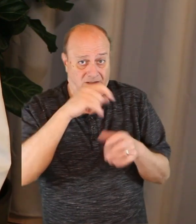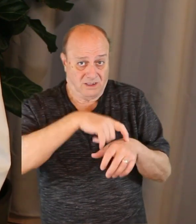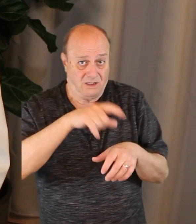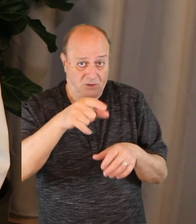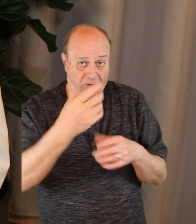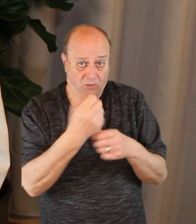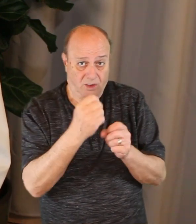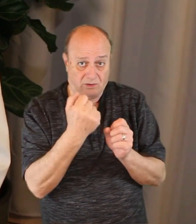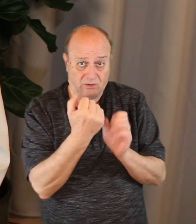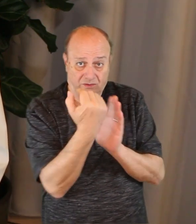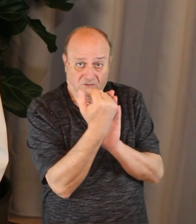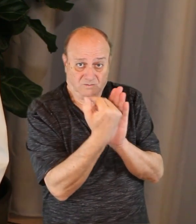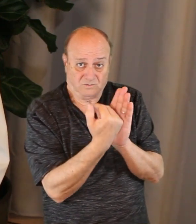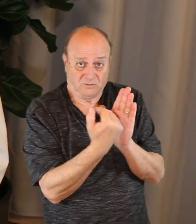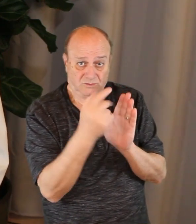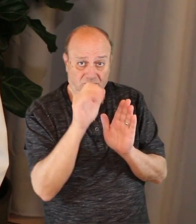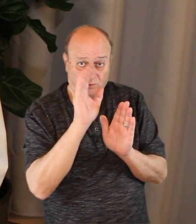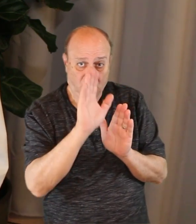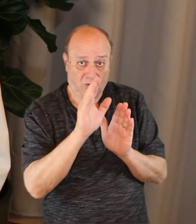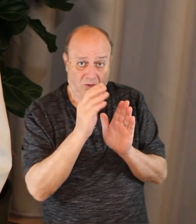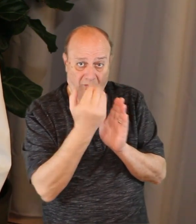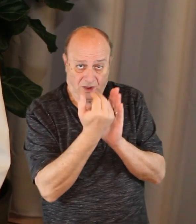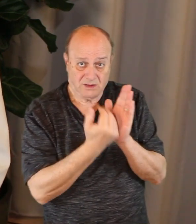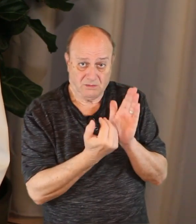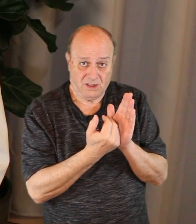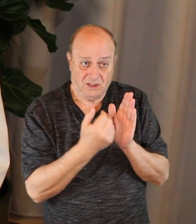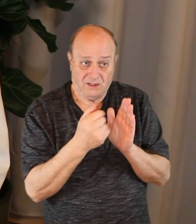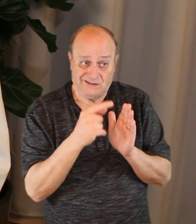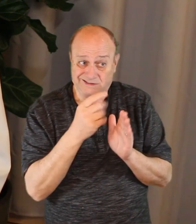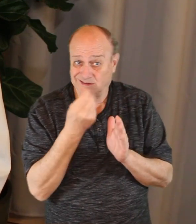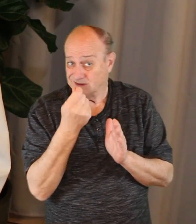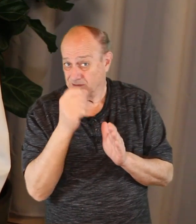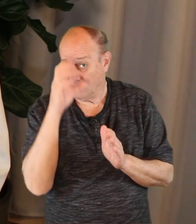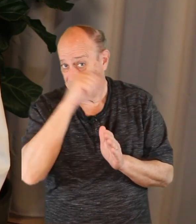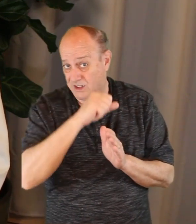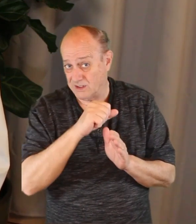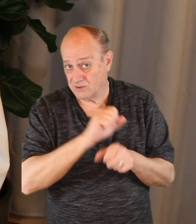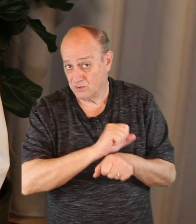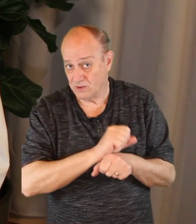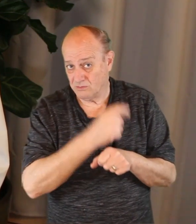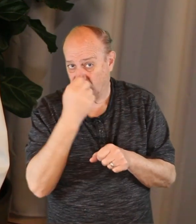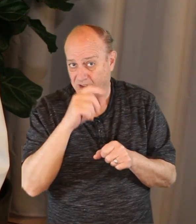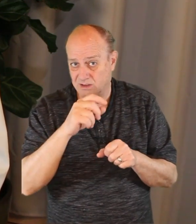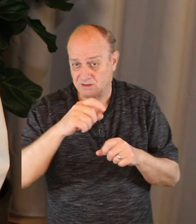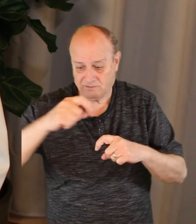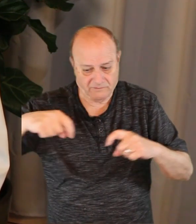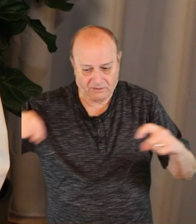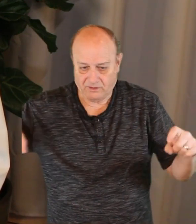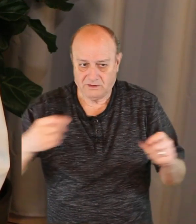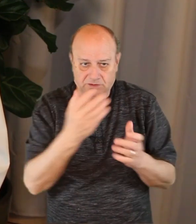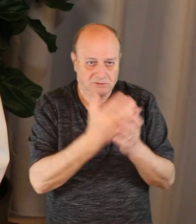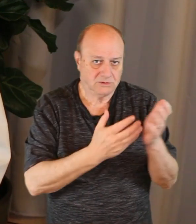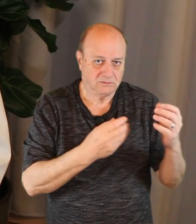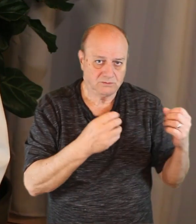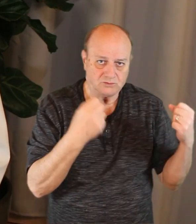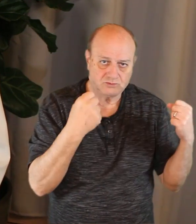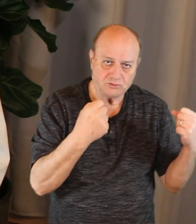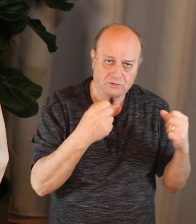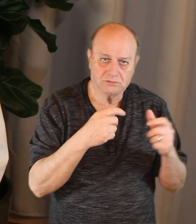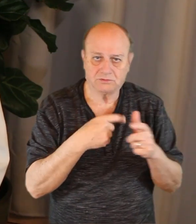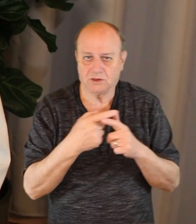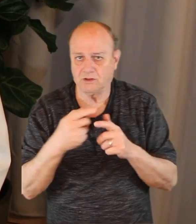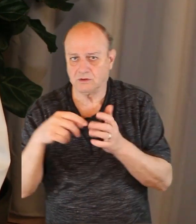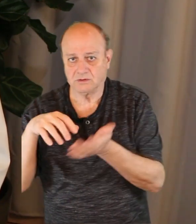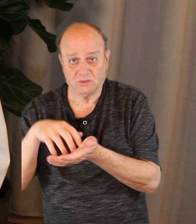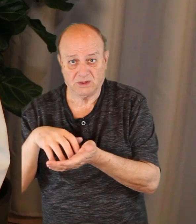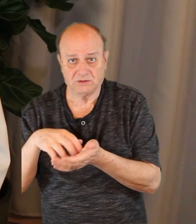using vanilla which has been extracted because of those different manufacturers. Some are stronger than others, and so therefore